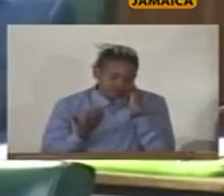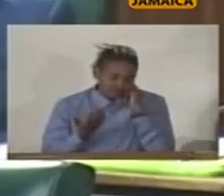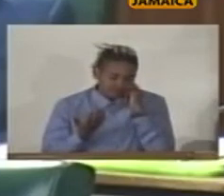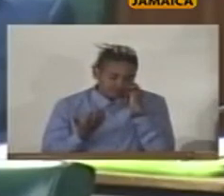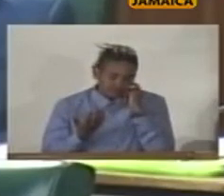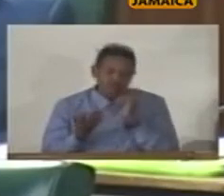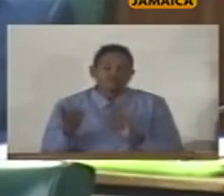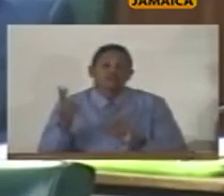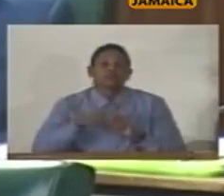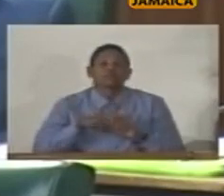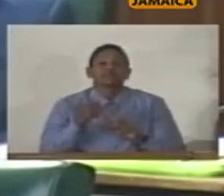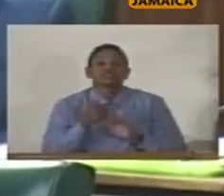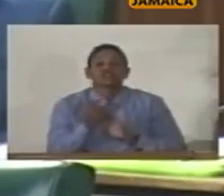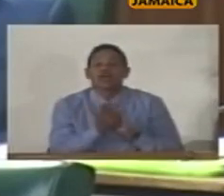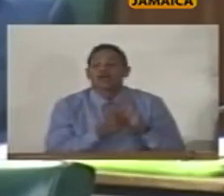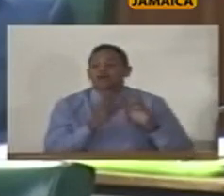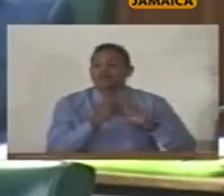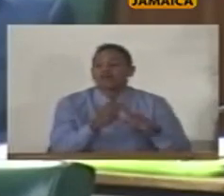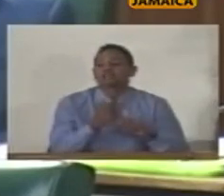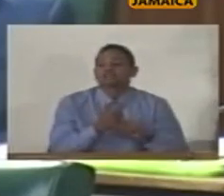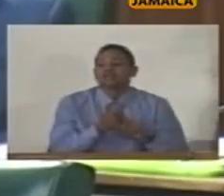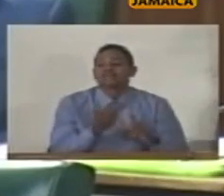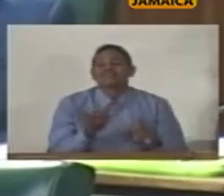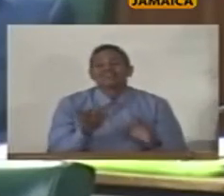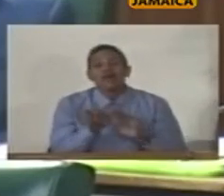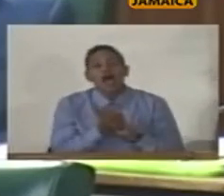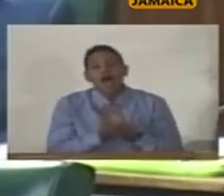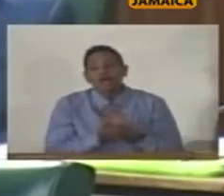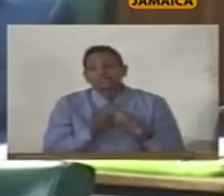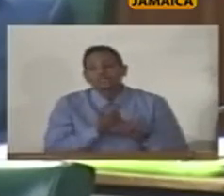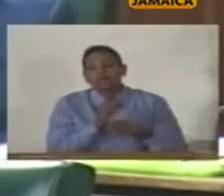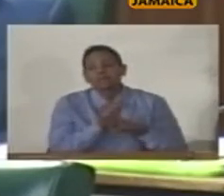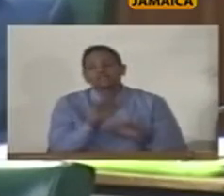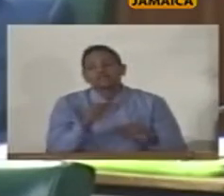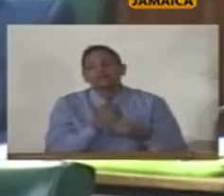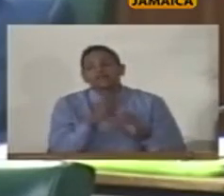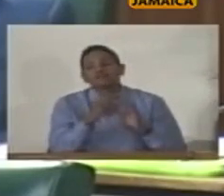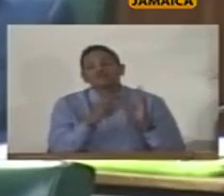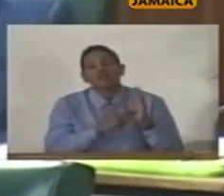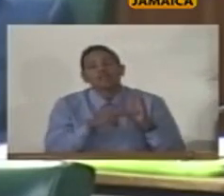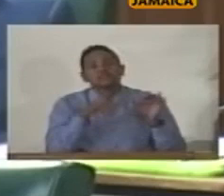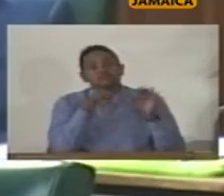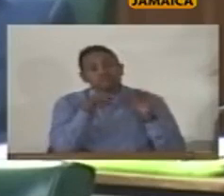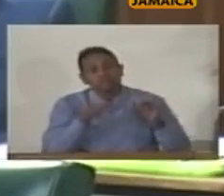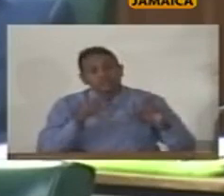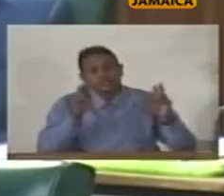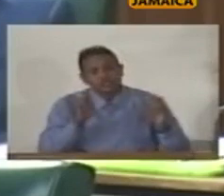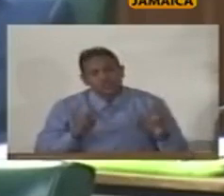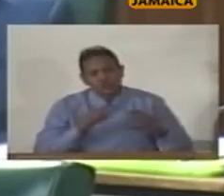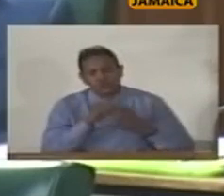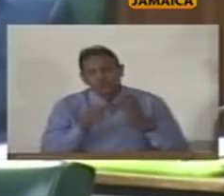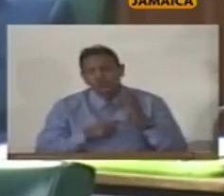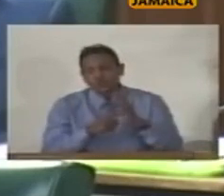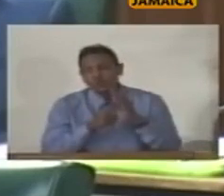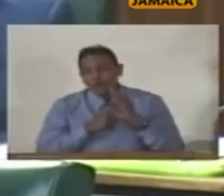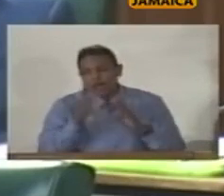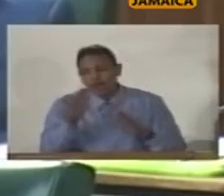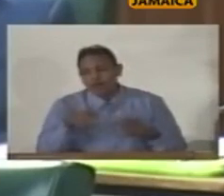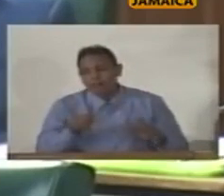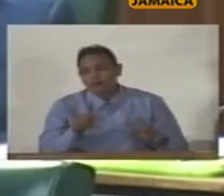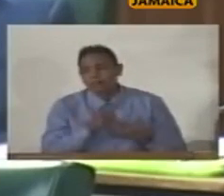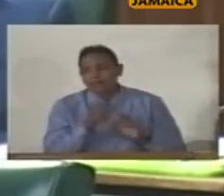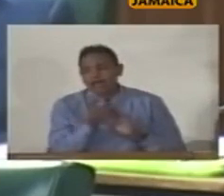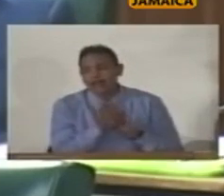Implementation Act, hereinafter referred to as the Act, the Minister may make regulations prescribing matters required or permitted by the Act to